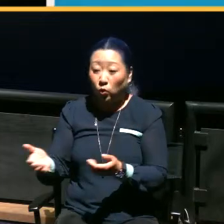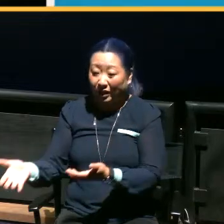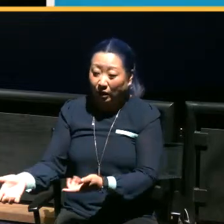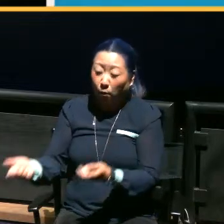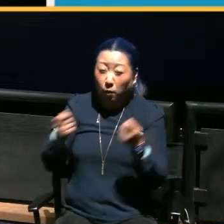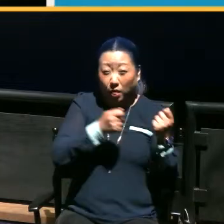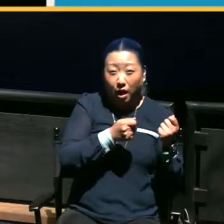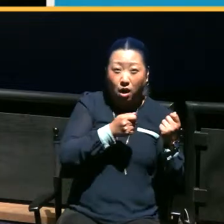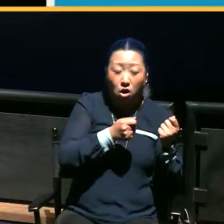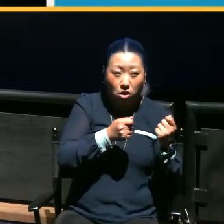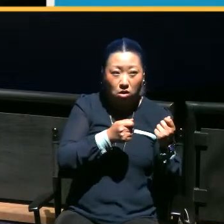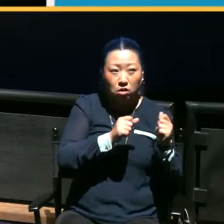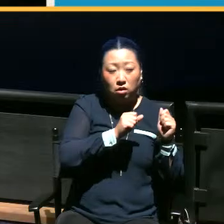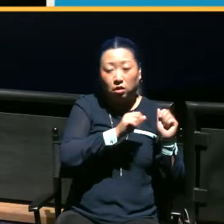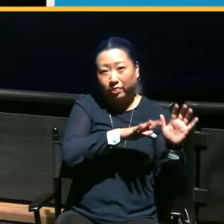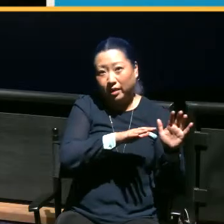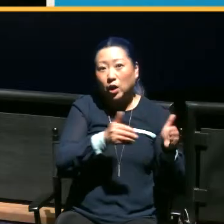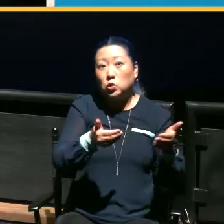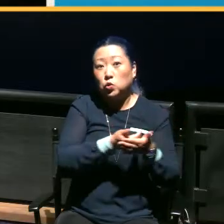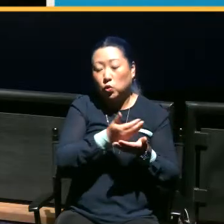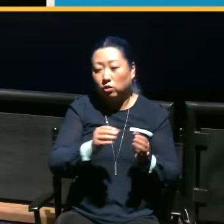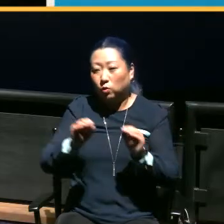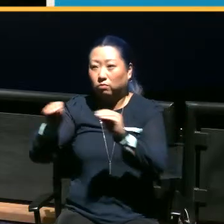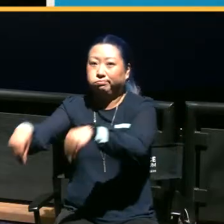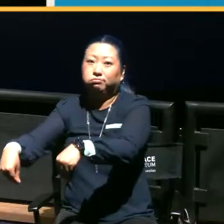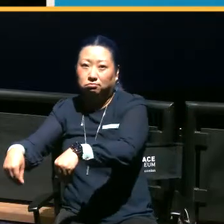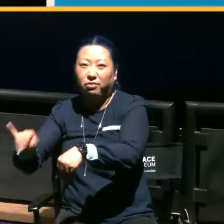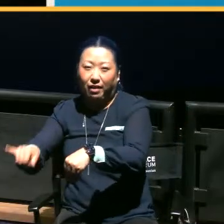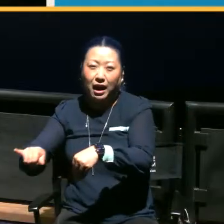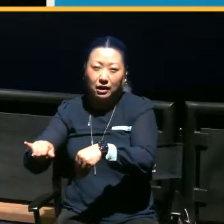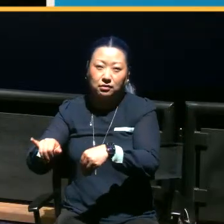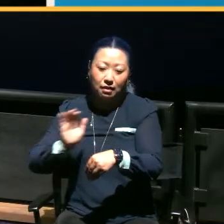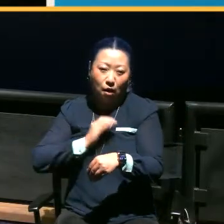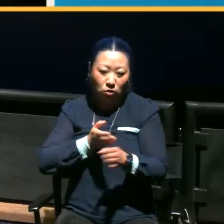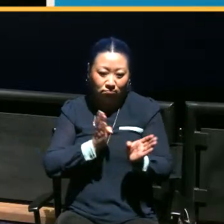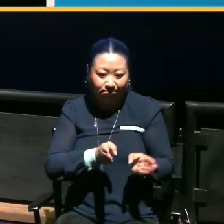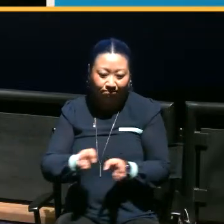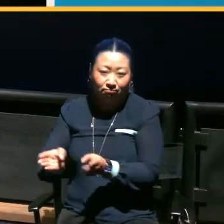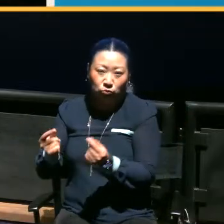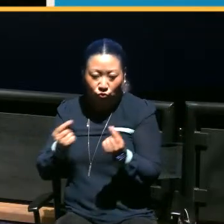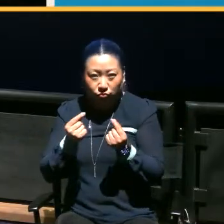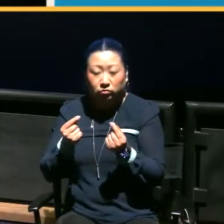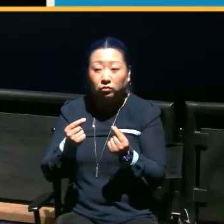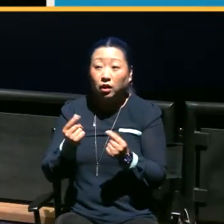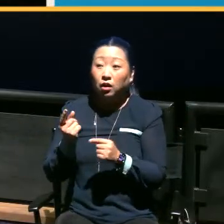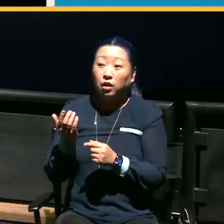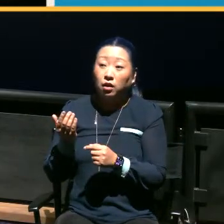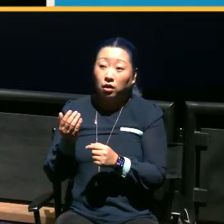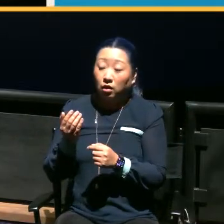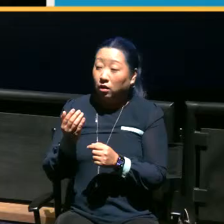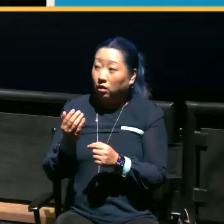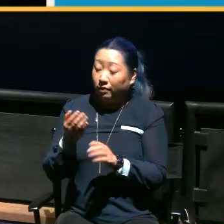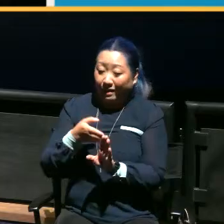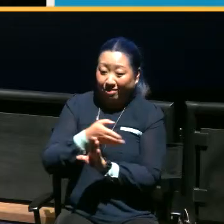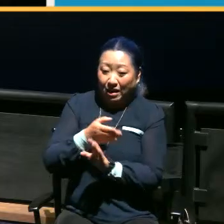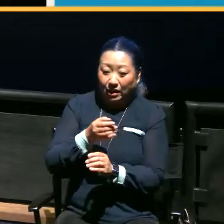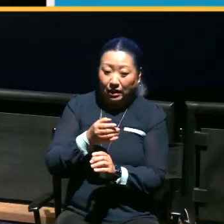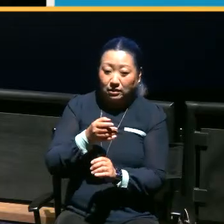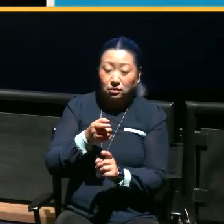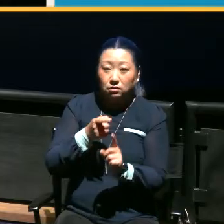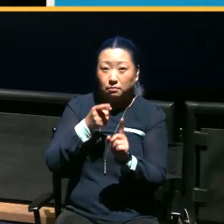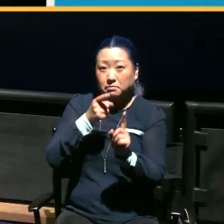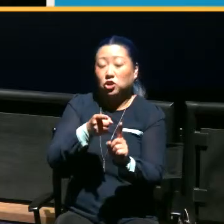new stuff in. That's kind of what the drill was. I'll explain, the last mission we started getting a little